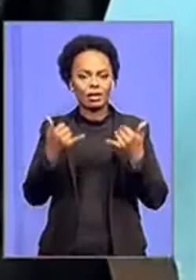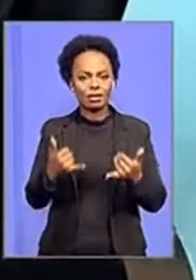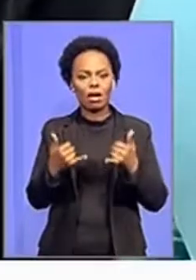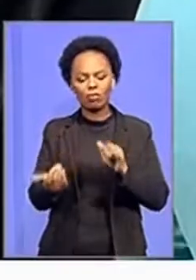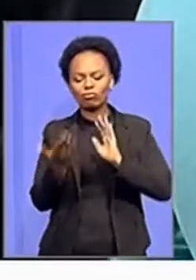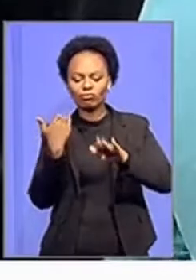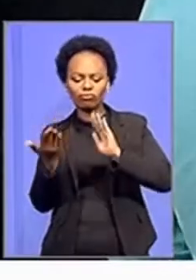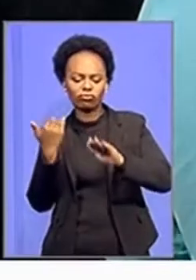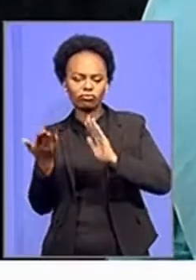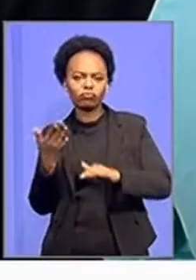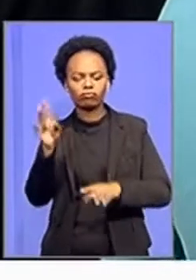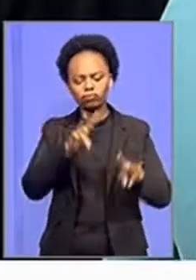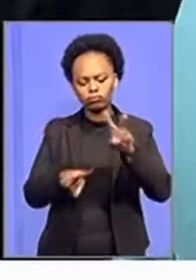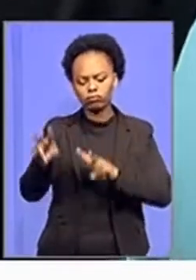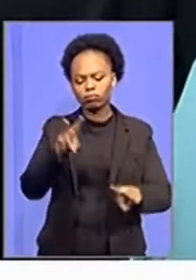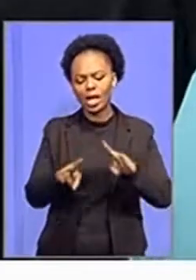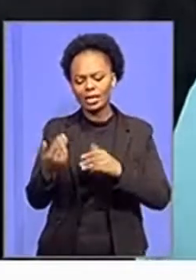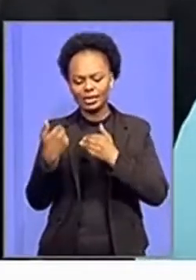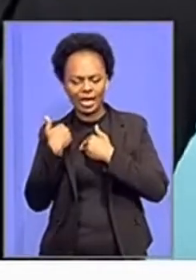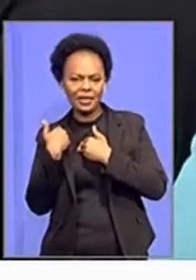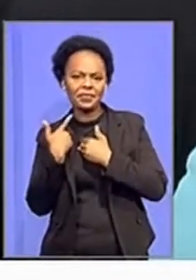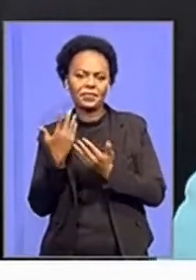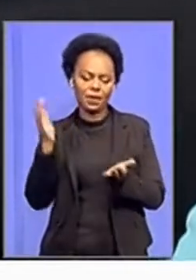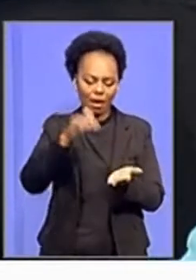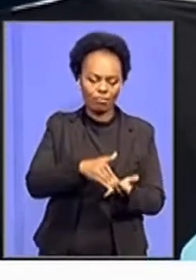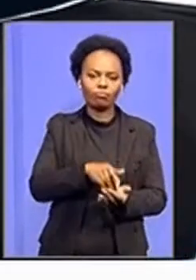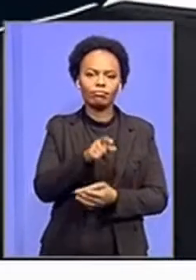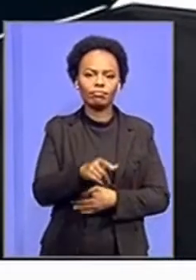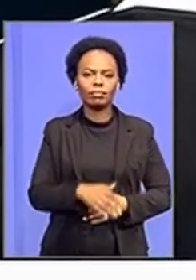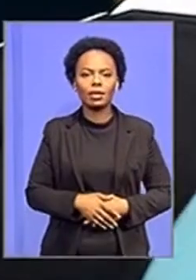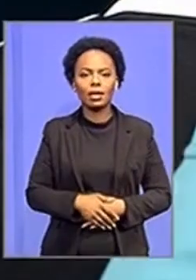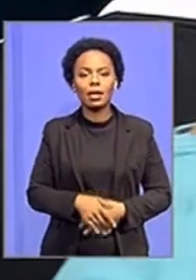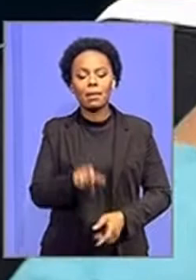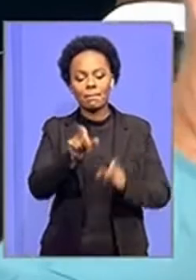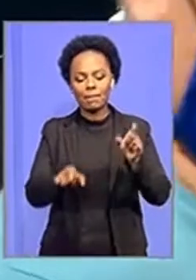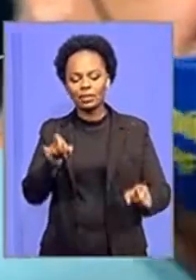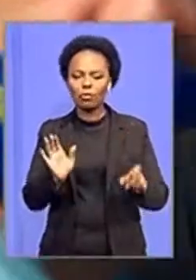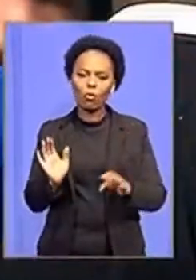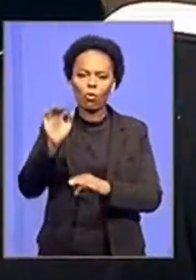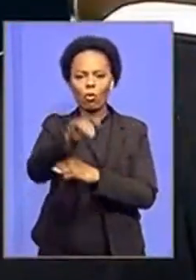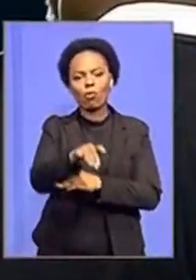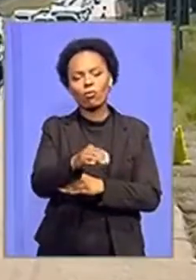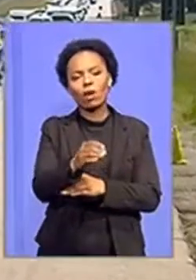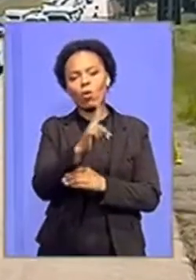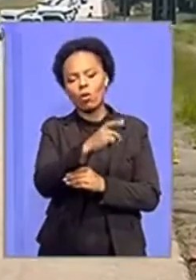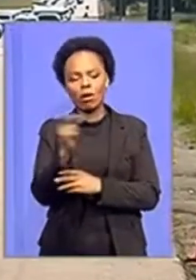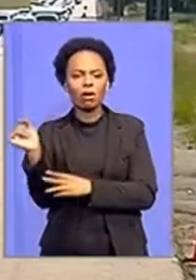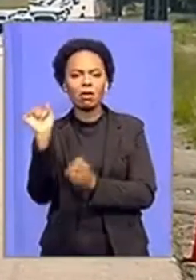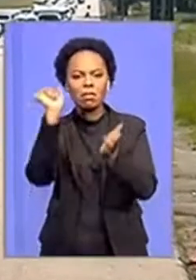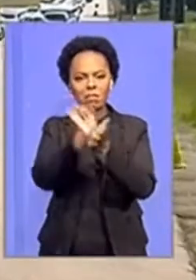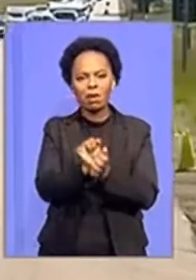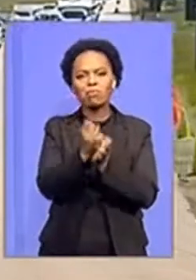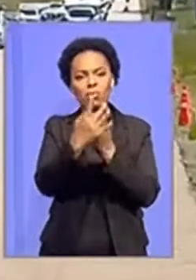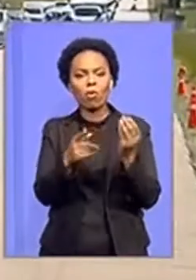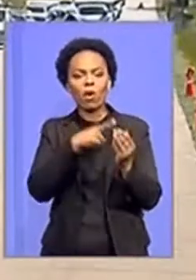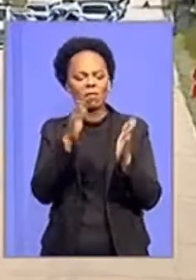tšhireletšo ditseleng ka moka tše di lebilego Gauteng. Go šetše go swerwe batho ba ka godimo ga lekgolo bao ba beng ba otlela ka